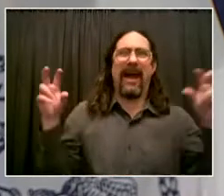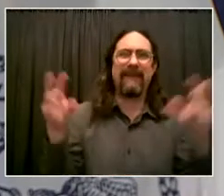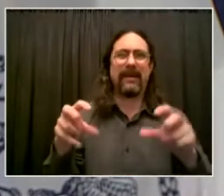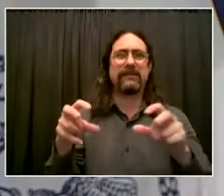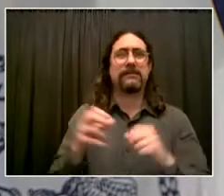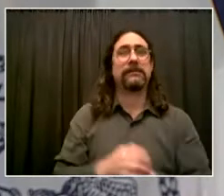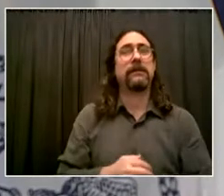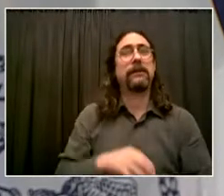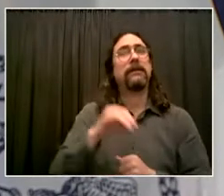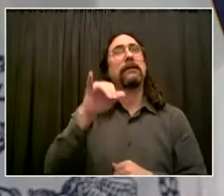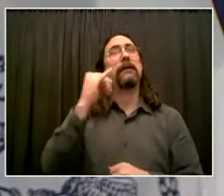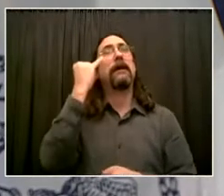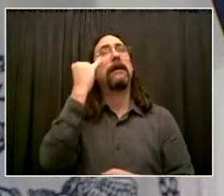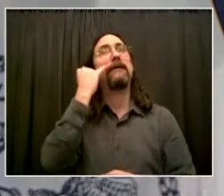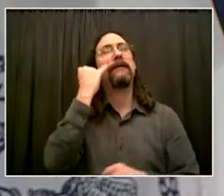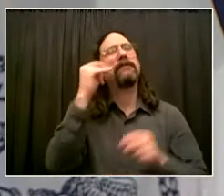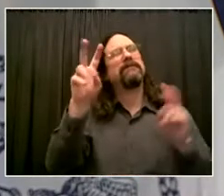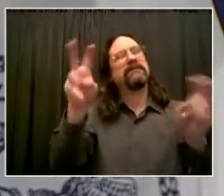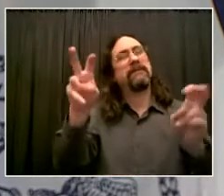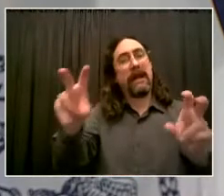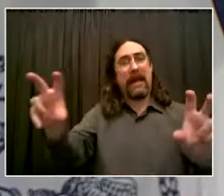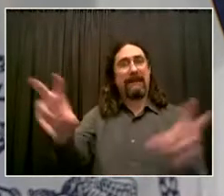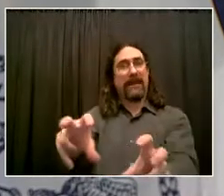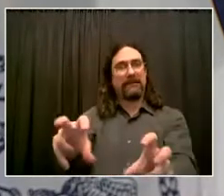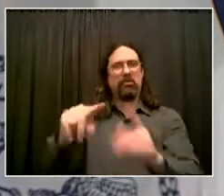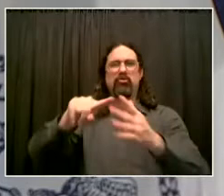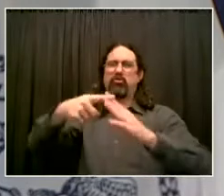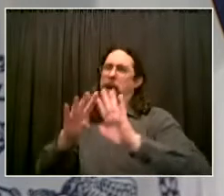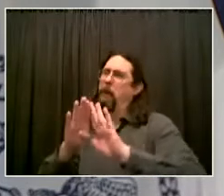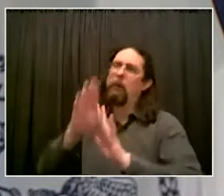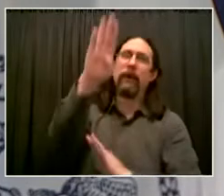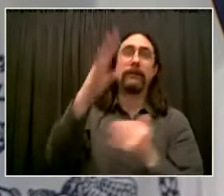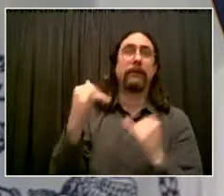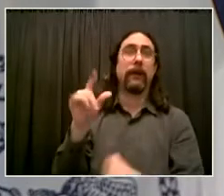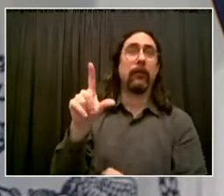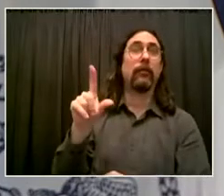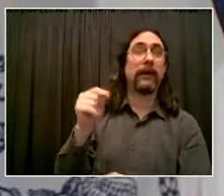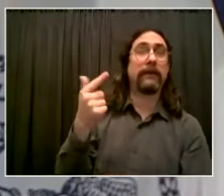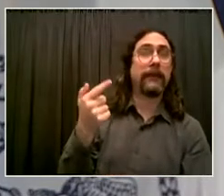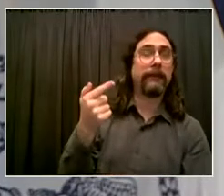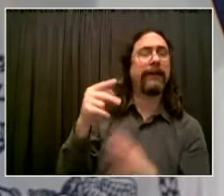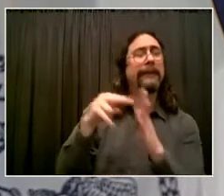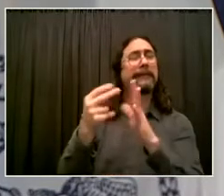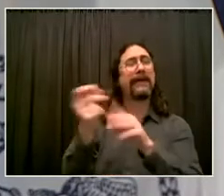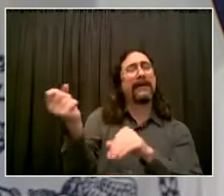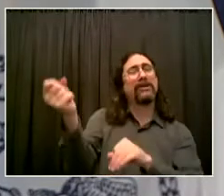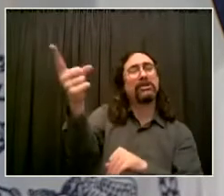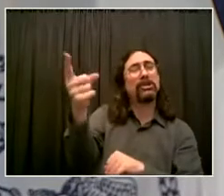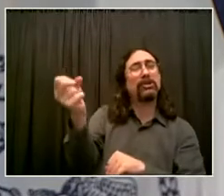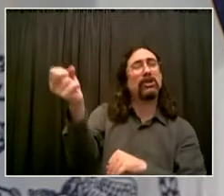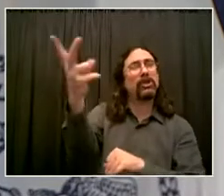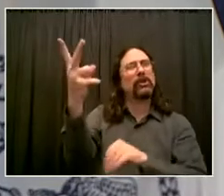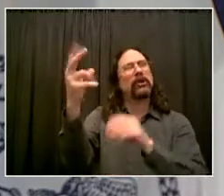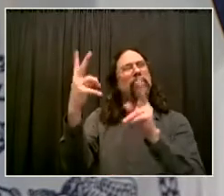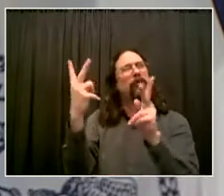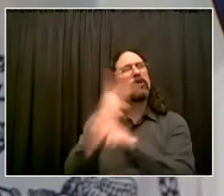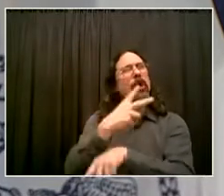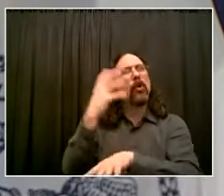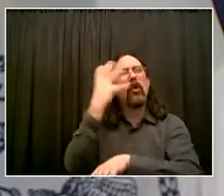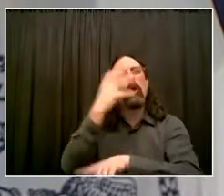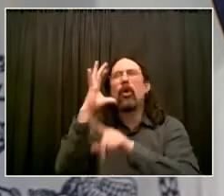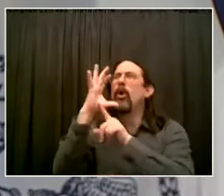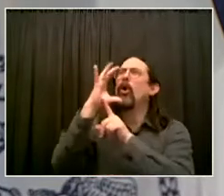fiscally responsible, as always. But the nature of a stimulus is to stimulate a recovery. Go ahead, Juan